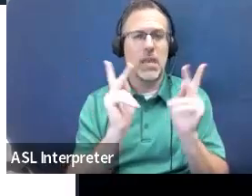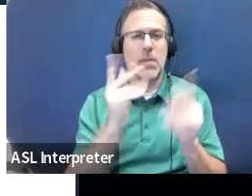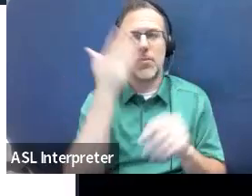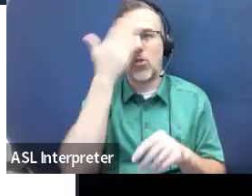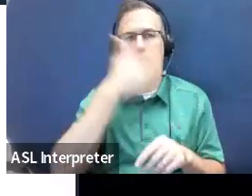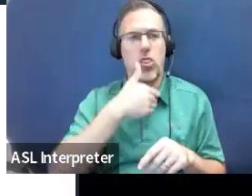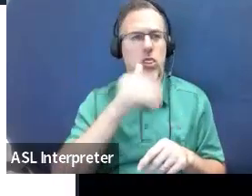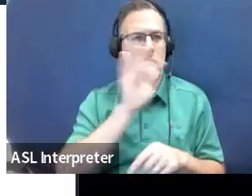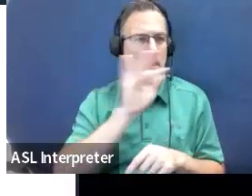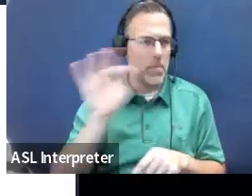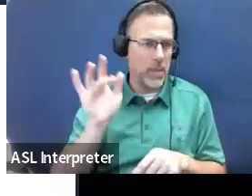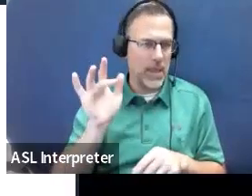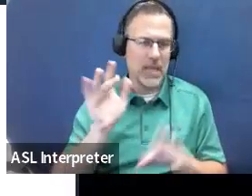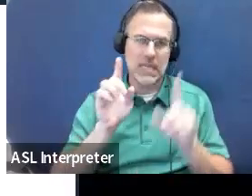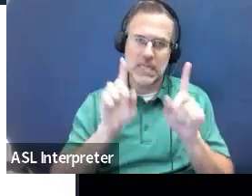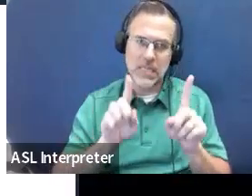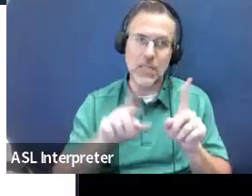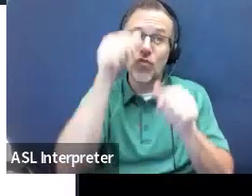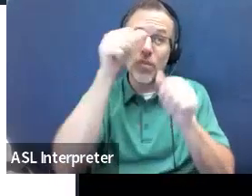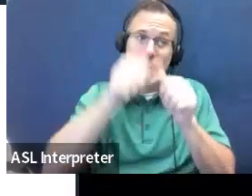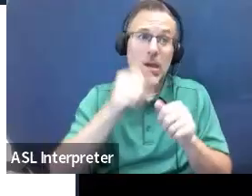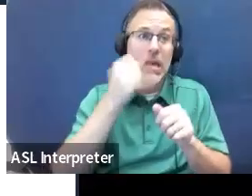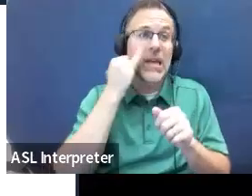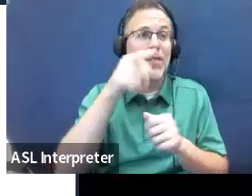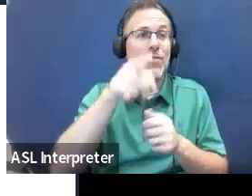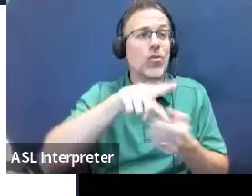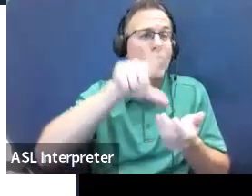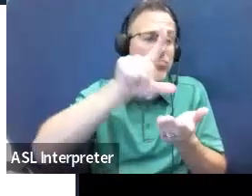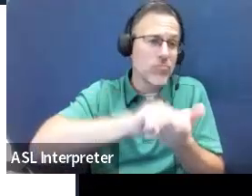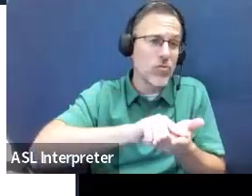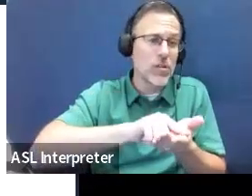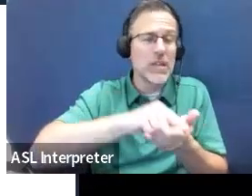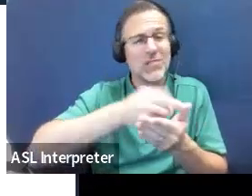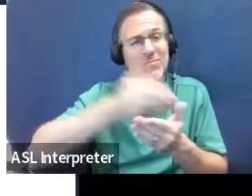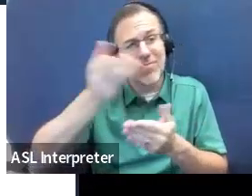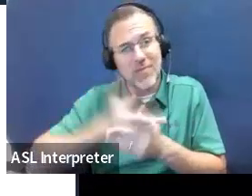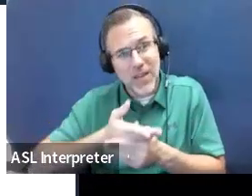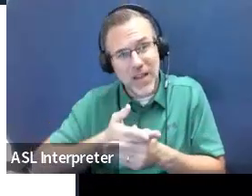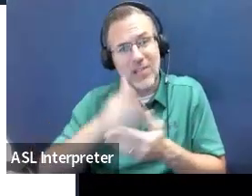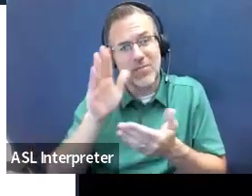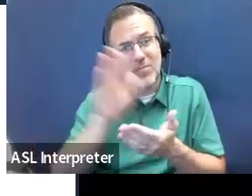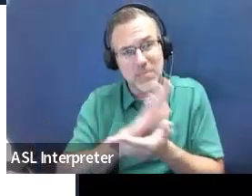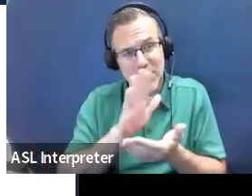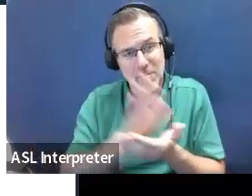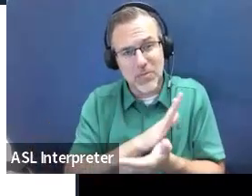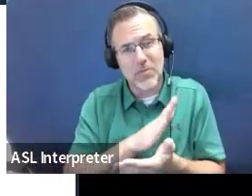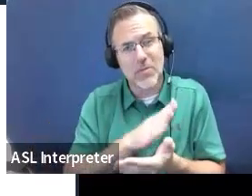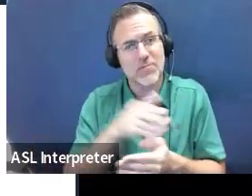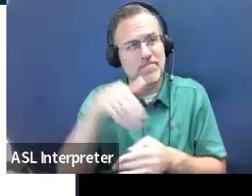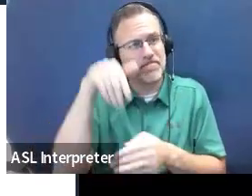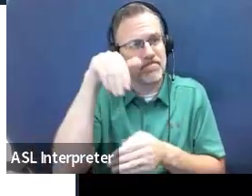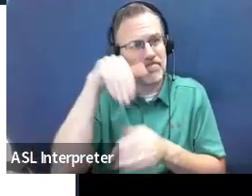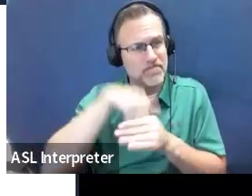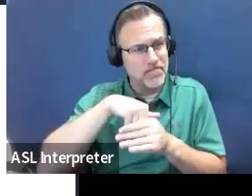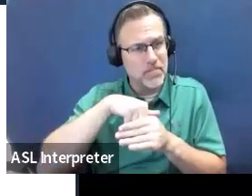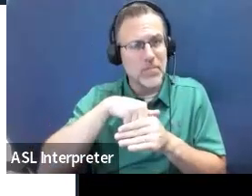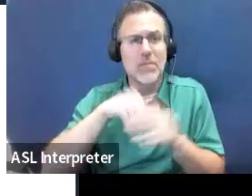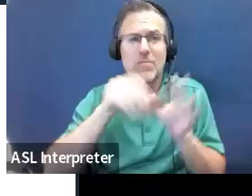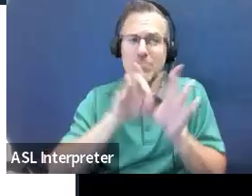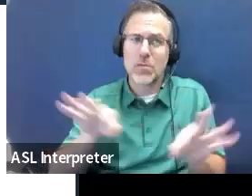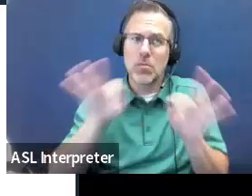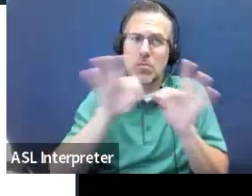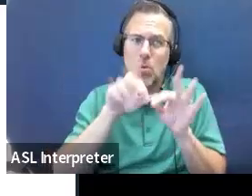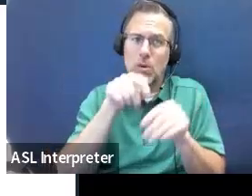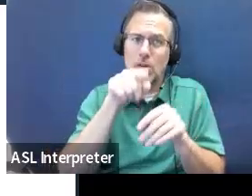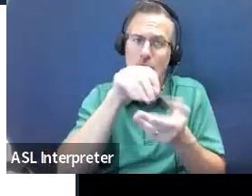you are printing this and putting it into files as paper copies, that you are getting that date sent